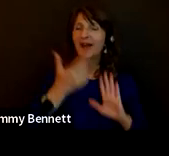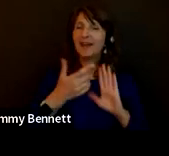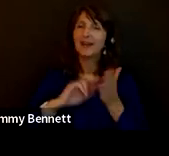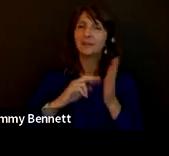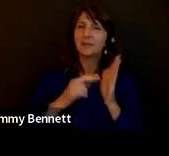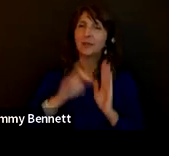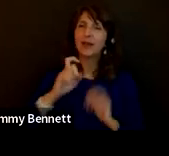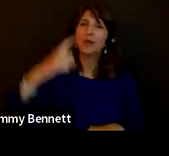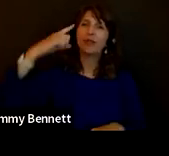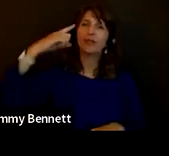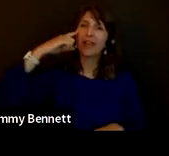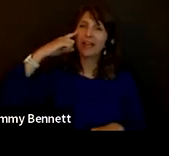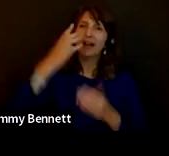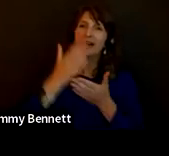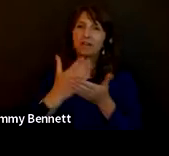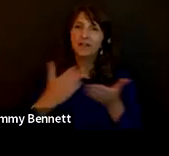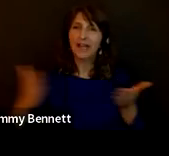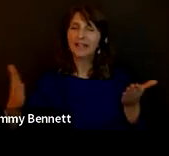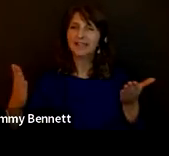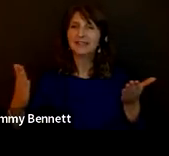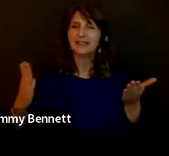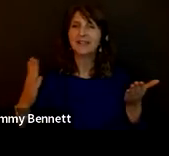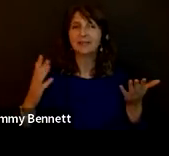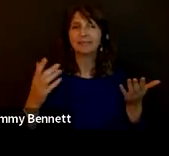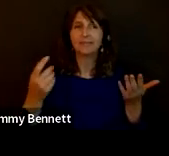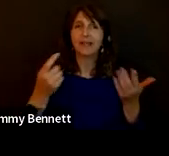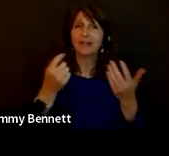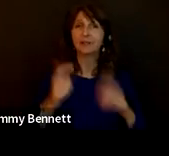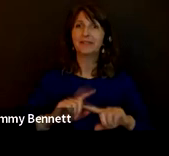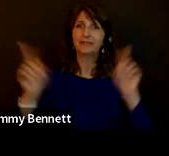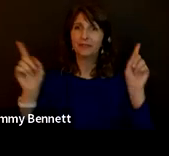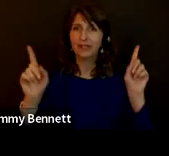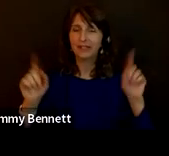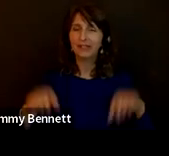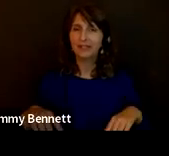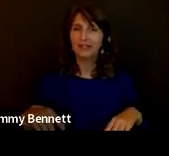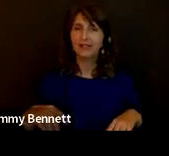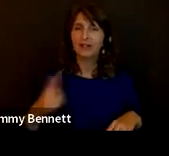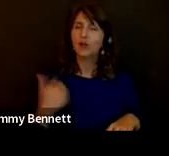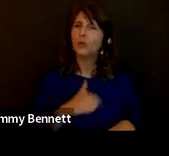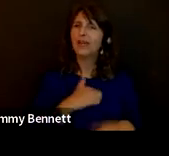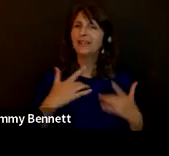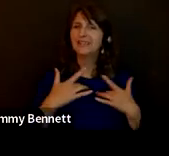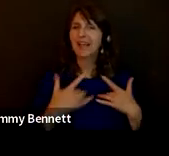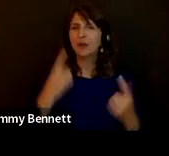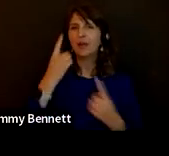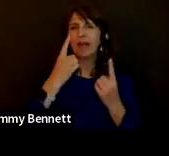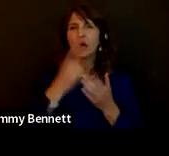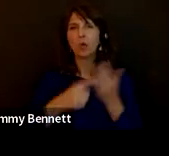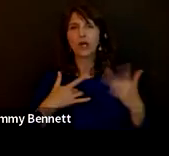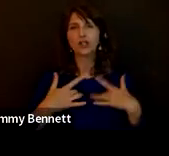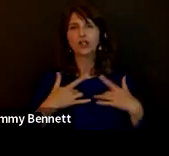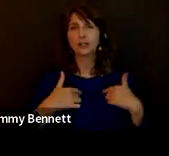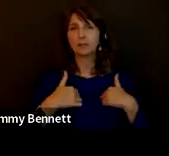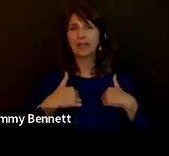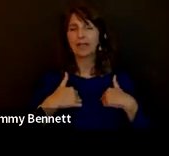think about things that are outside of ourselves. And that's kind of the human thing, is that we worry about what concerns us and we think less about what could make